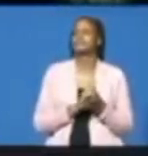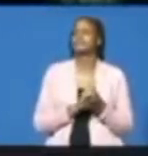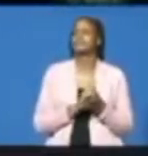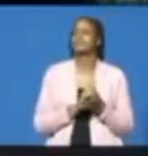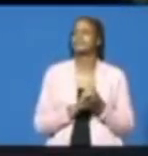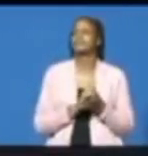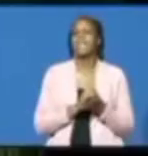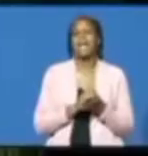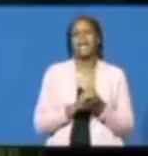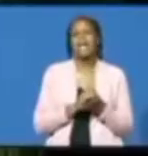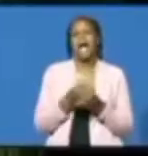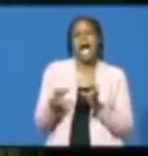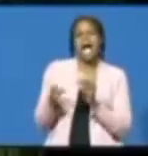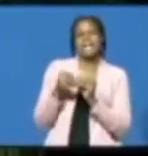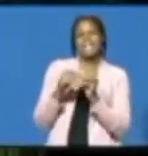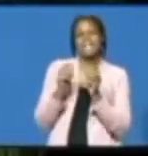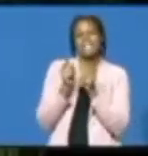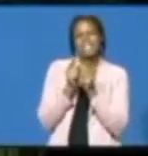bitterness,